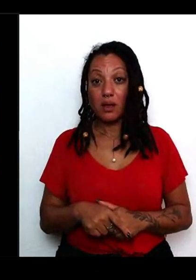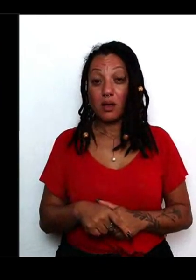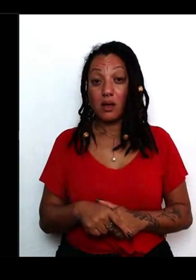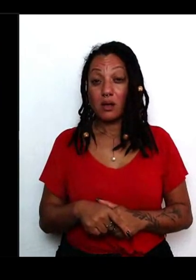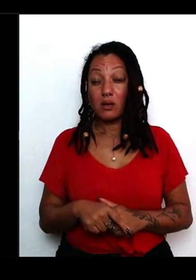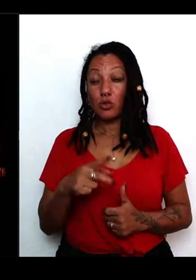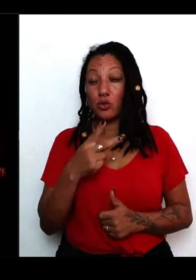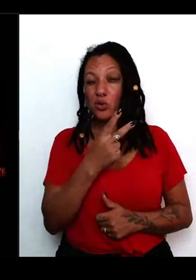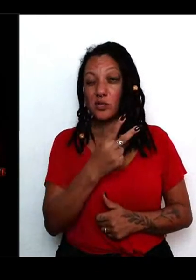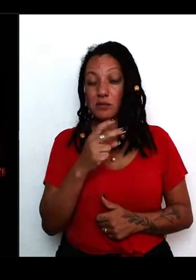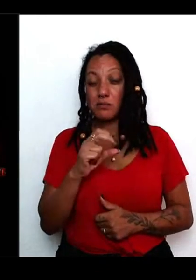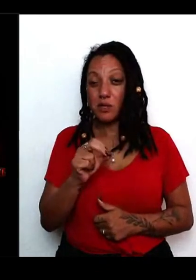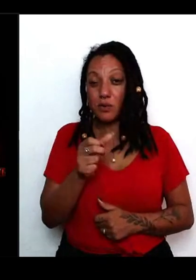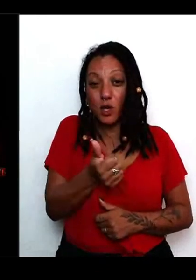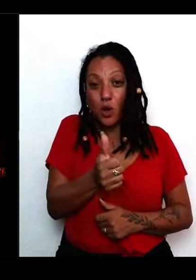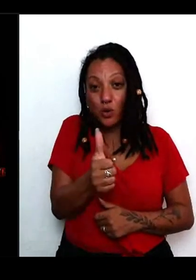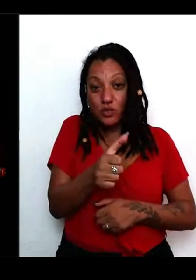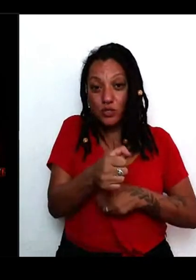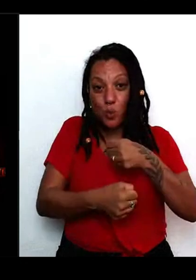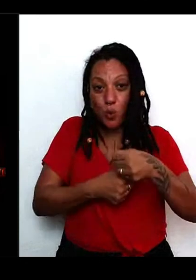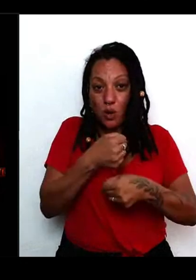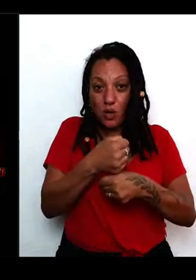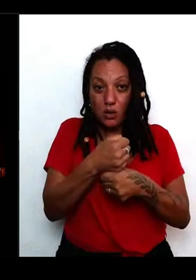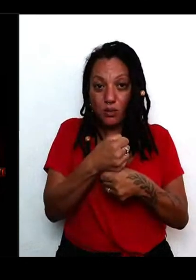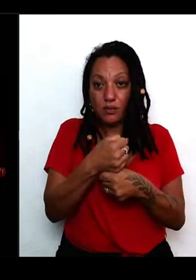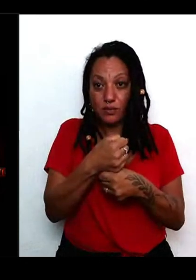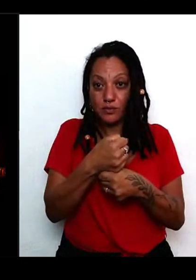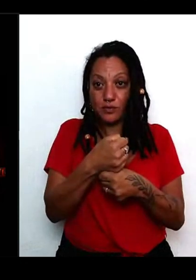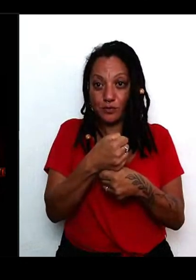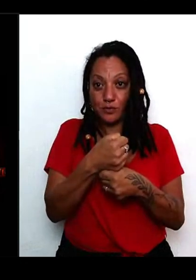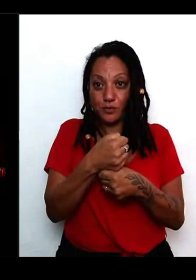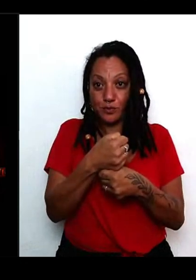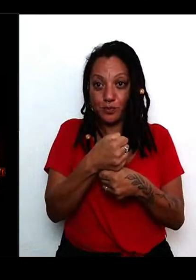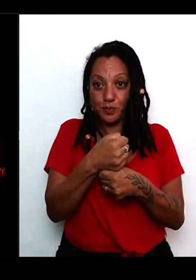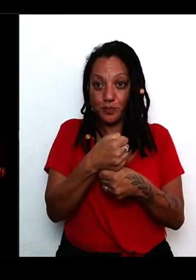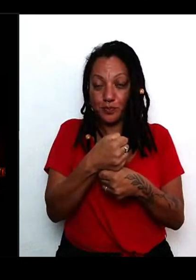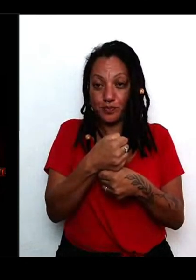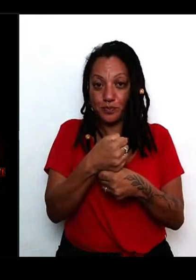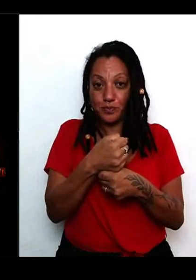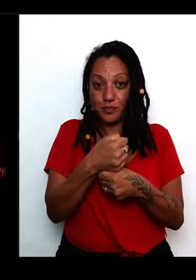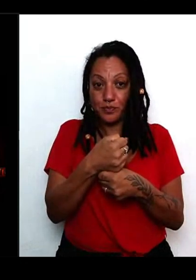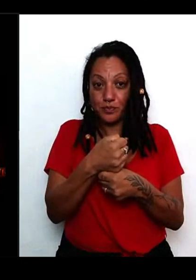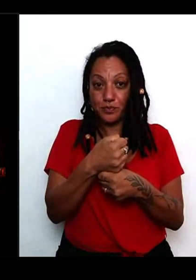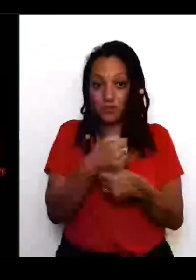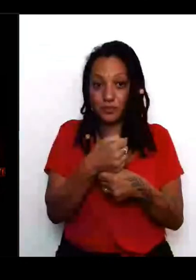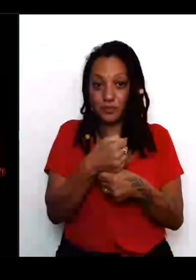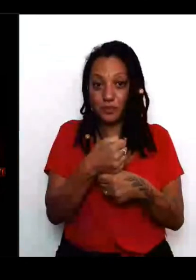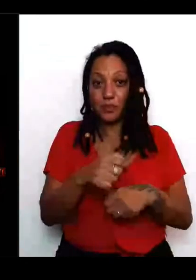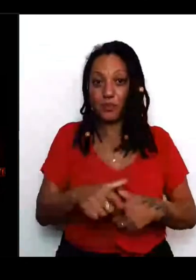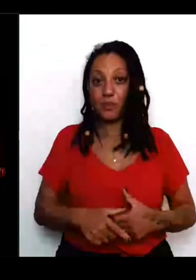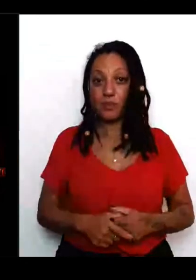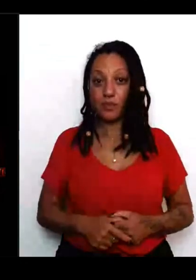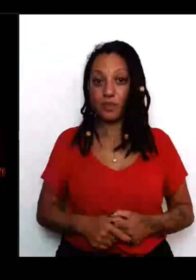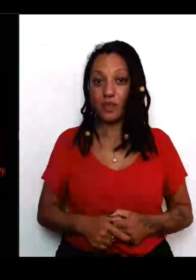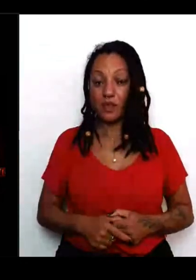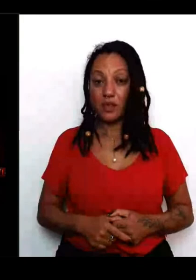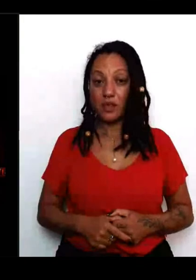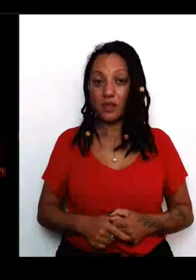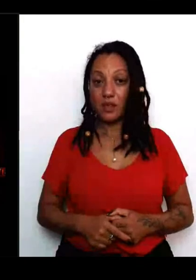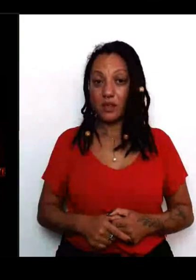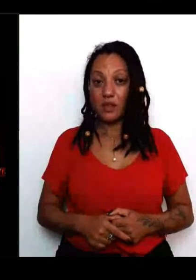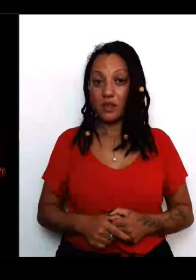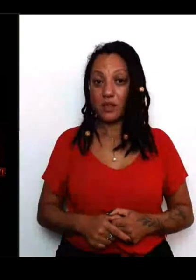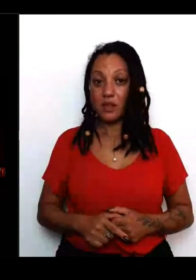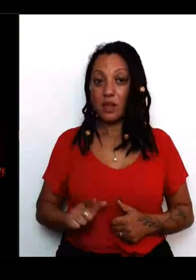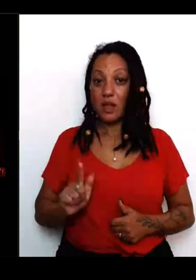when the Getty did their Pacific Standard time and they did a performance Festival run by